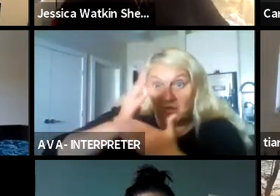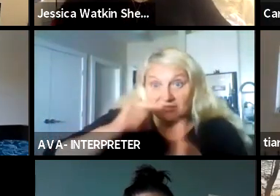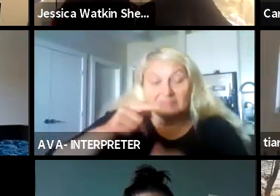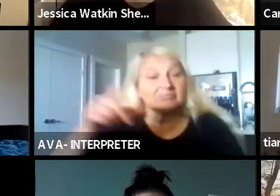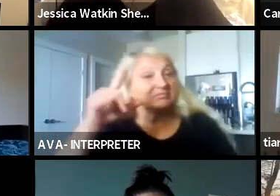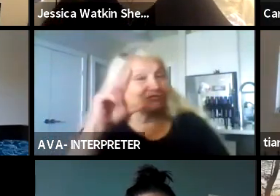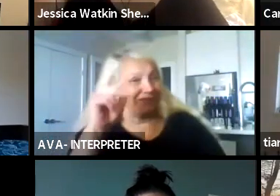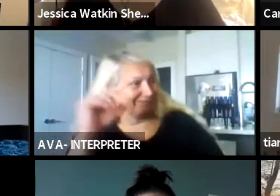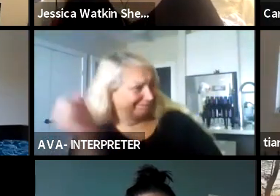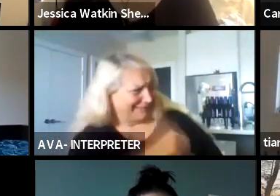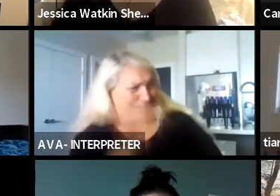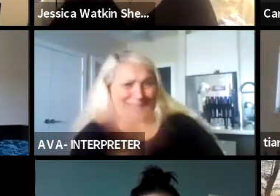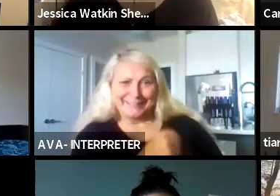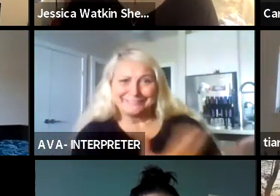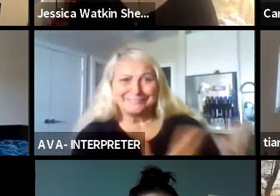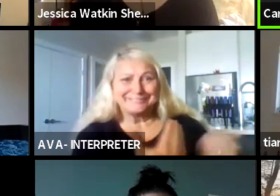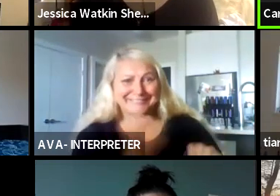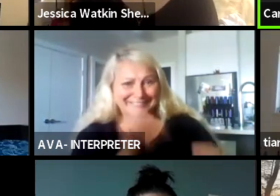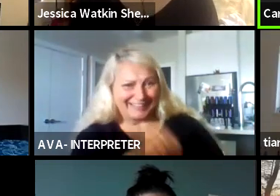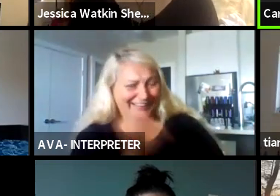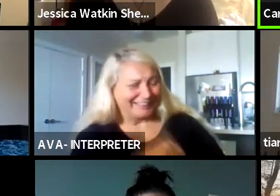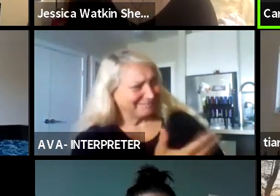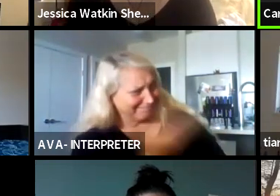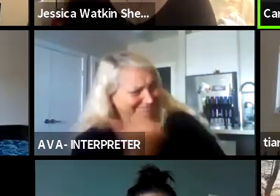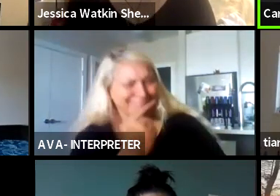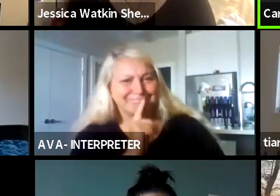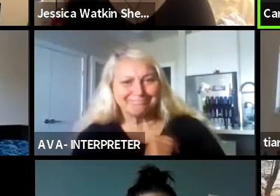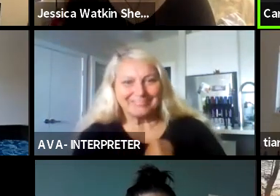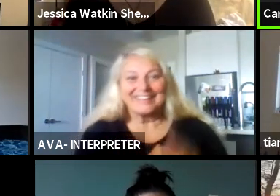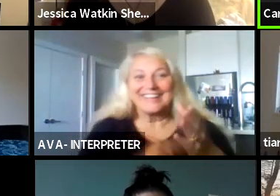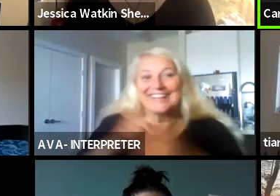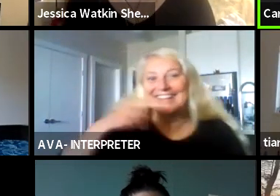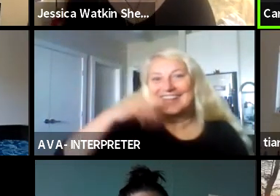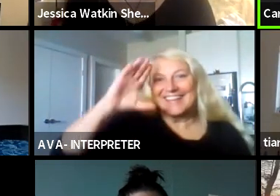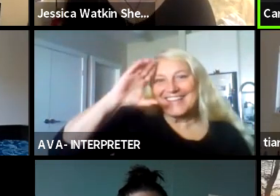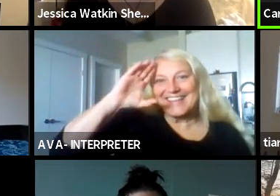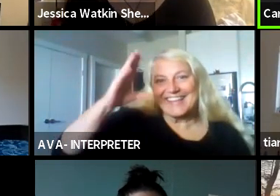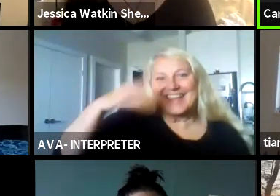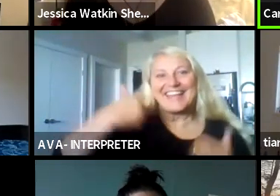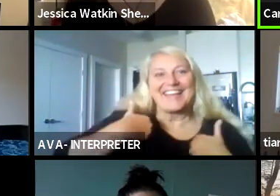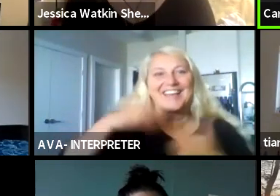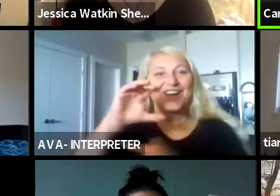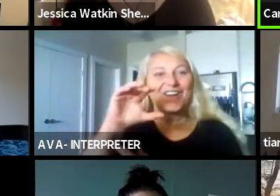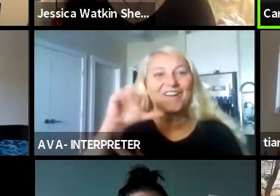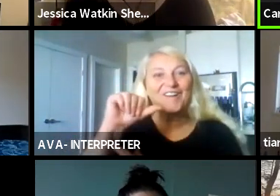Absolutely. Yeah. Cool. It's Carmen here.